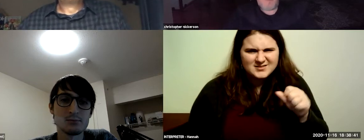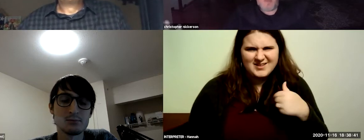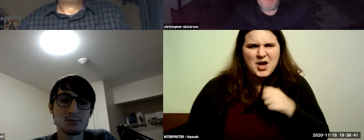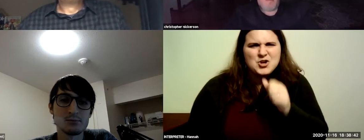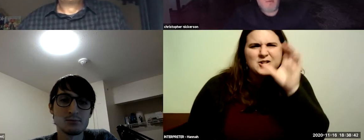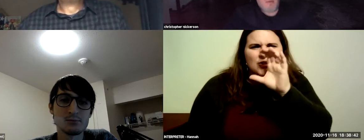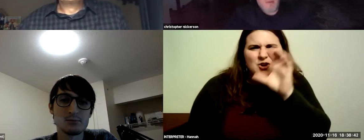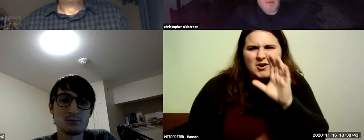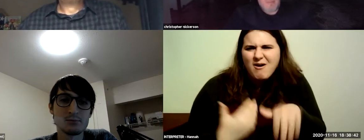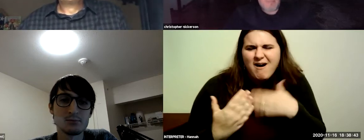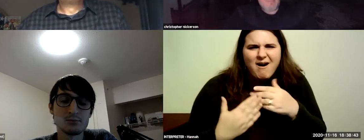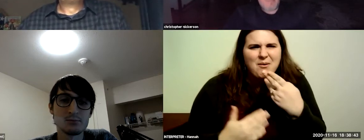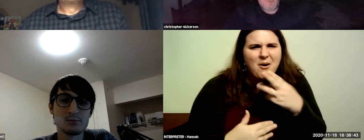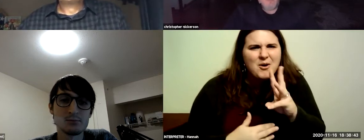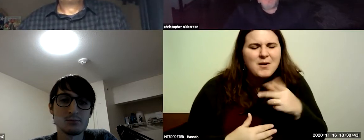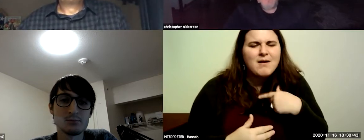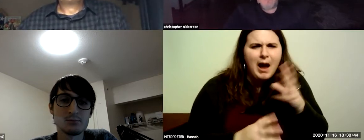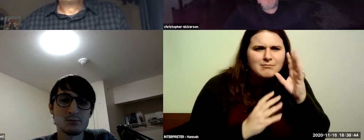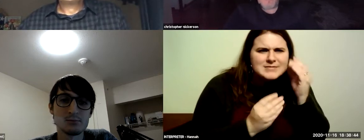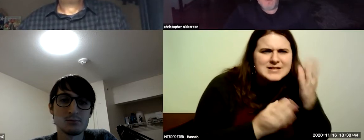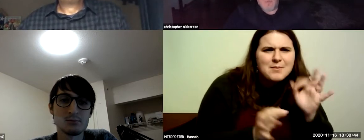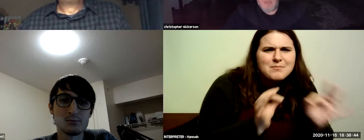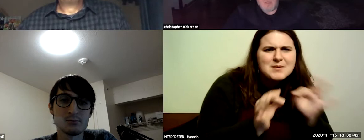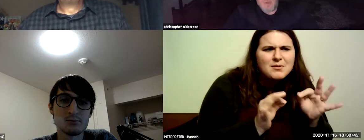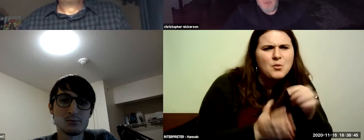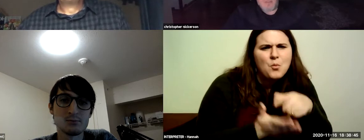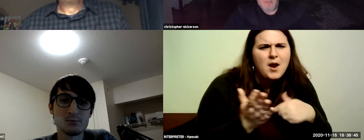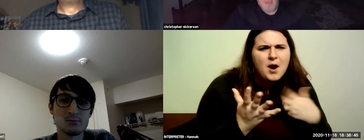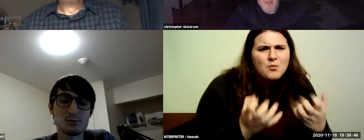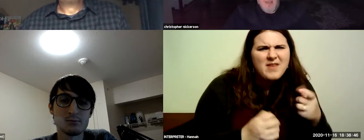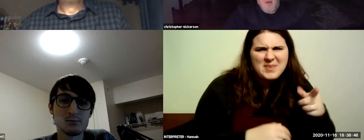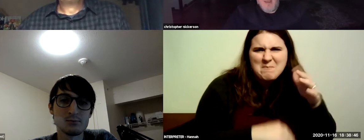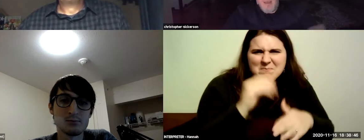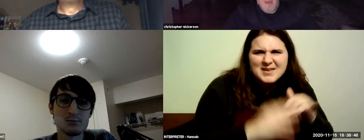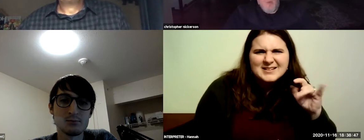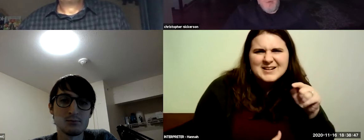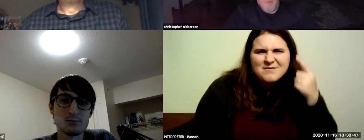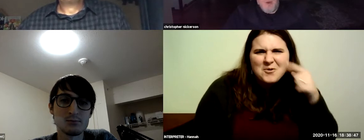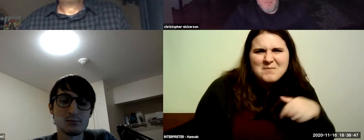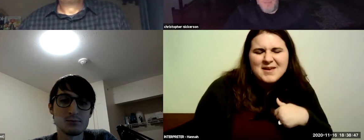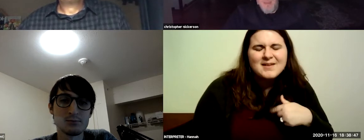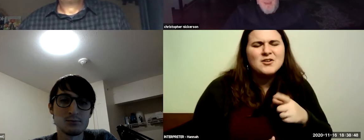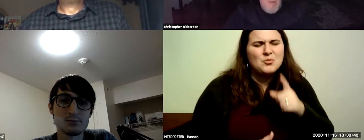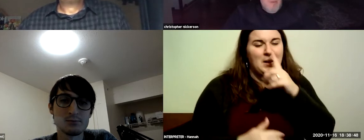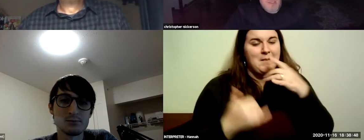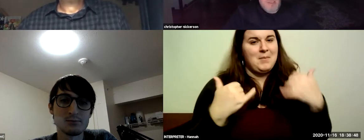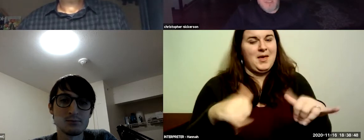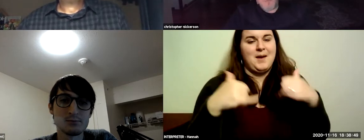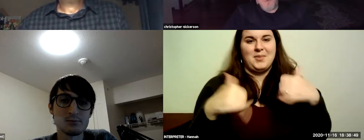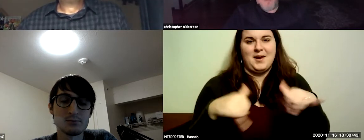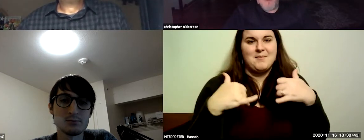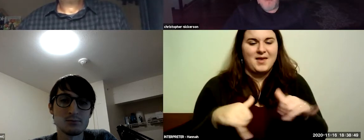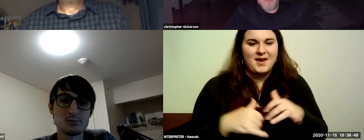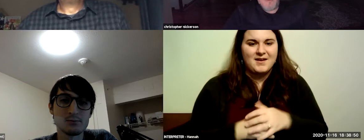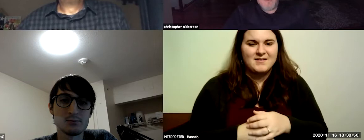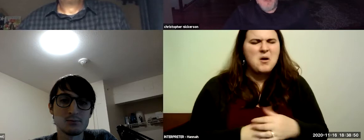would just make it. So it was just such a cool learning experience because, you know, I kind of went from having to dig ditches